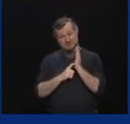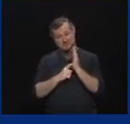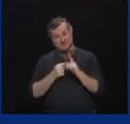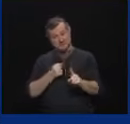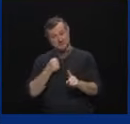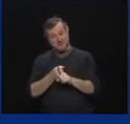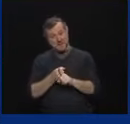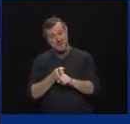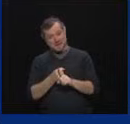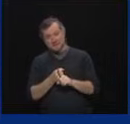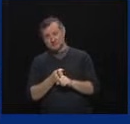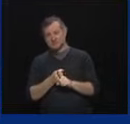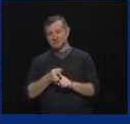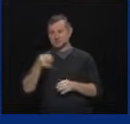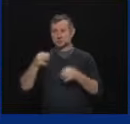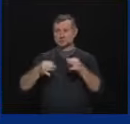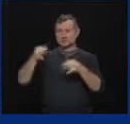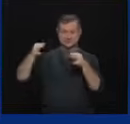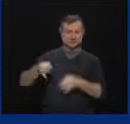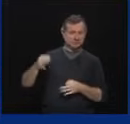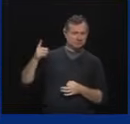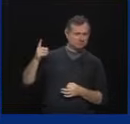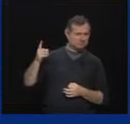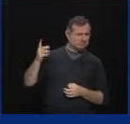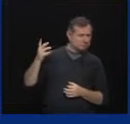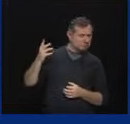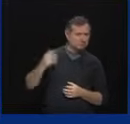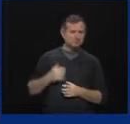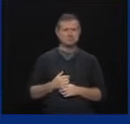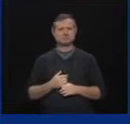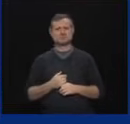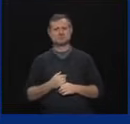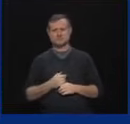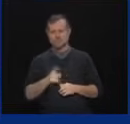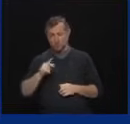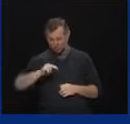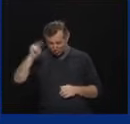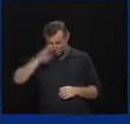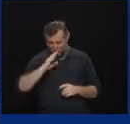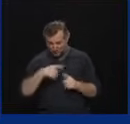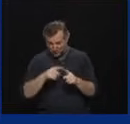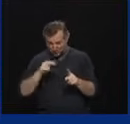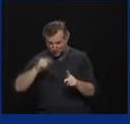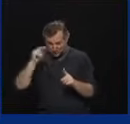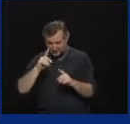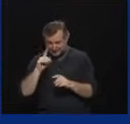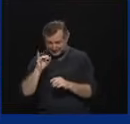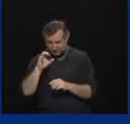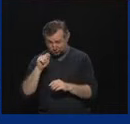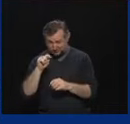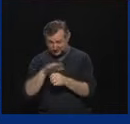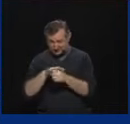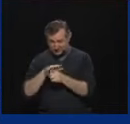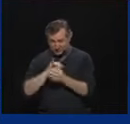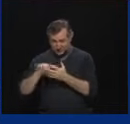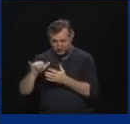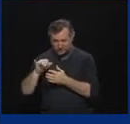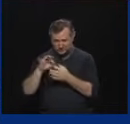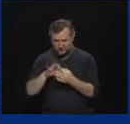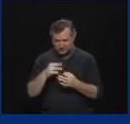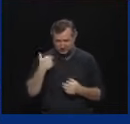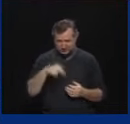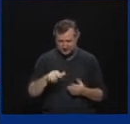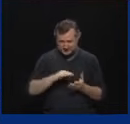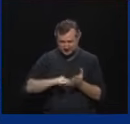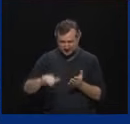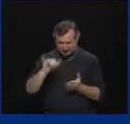date. The mandate will be affected by the court decision, the Northern District of New York decision related to religious exemptions. Is that what you're referring